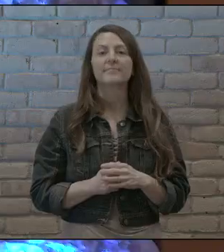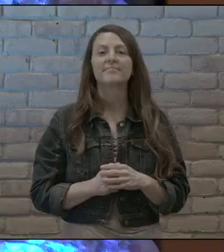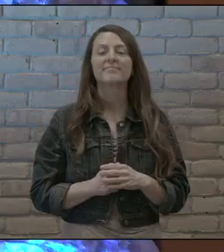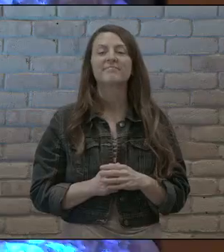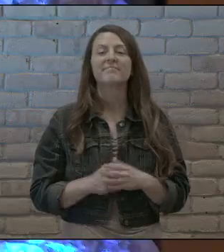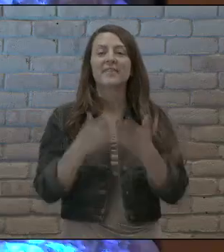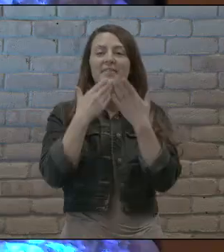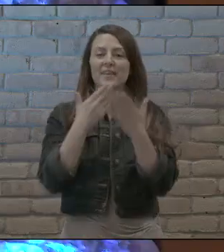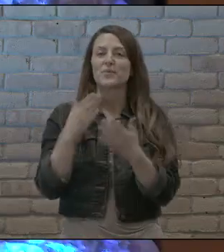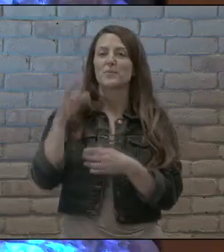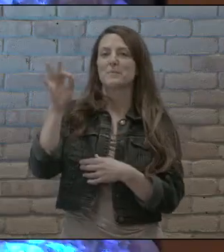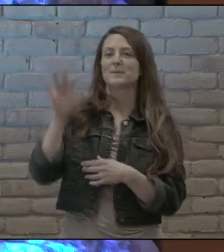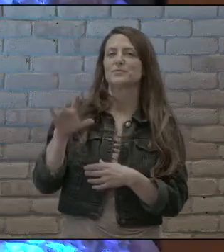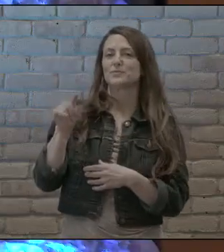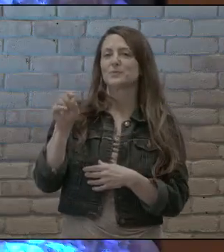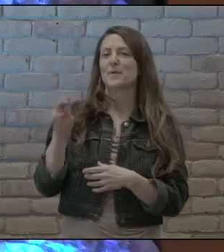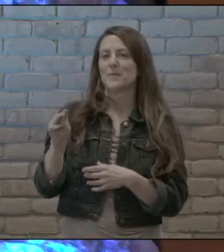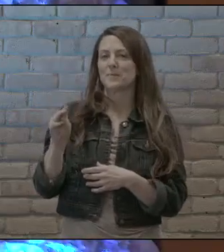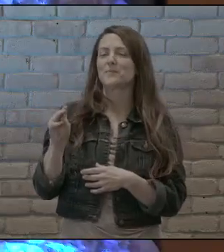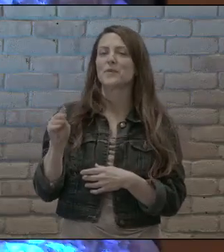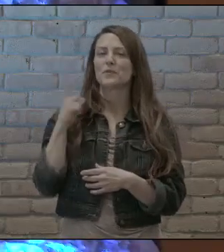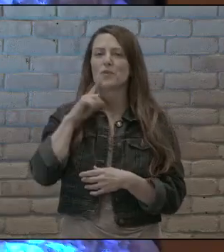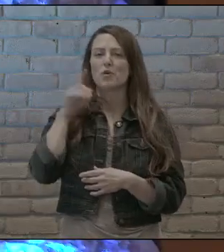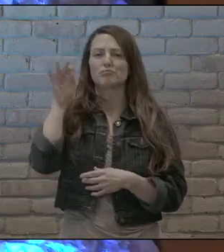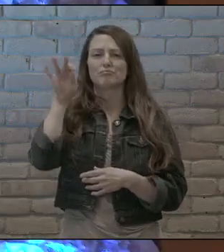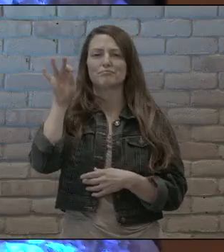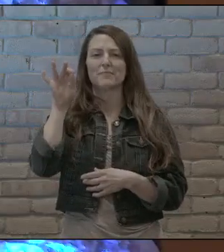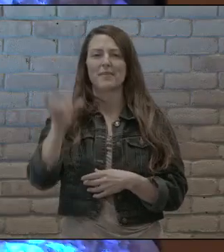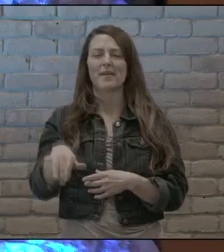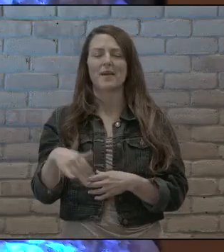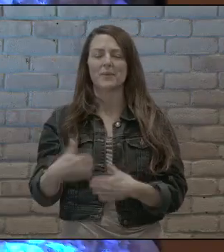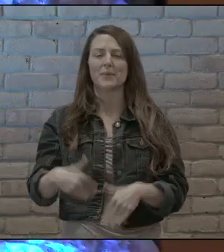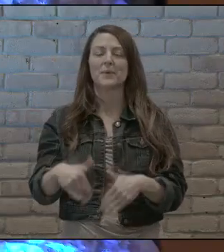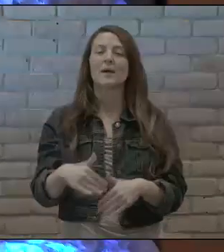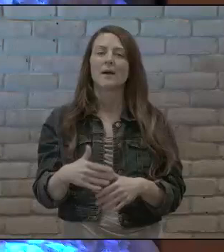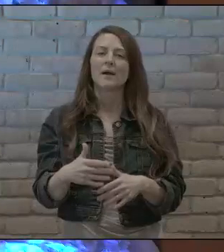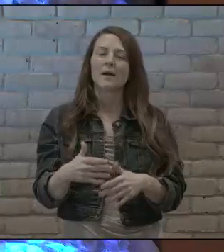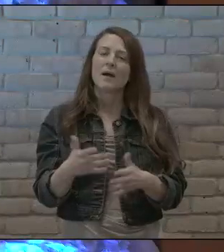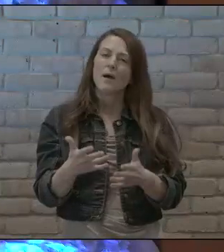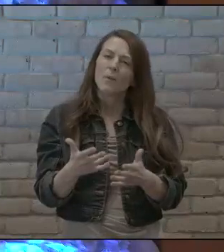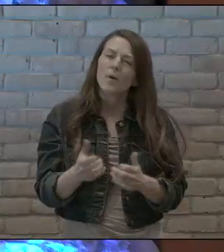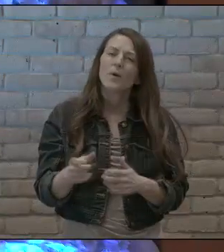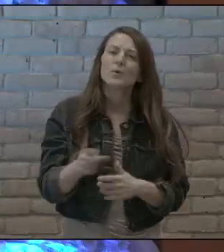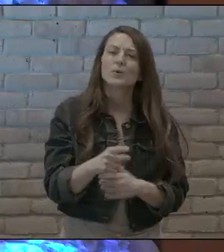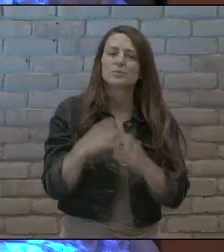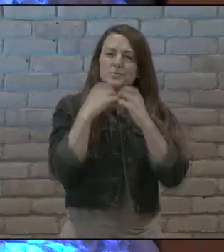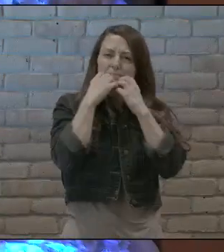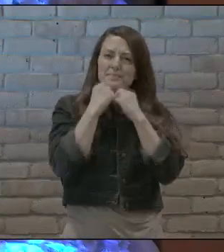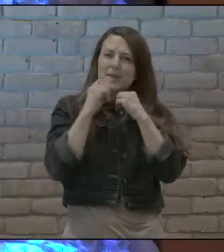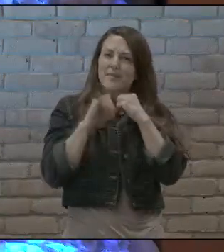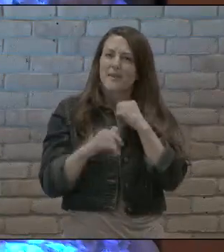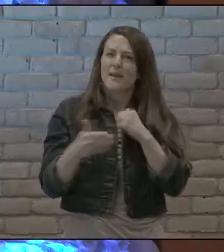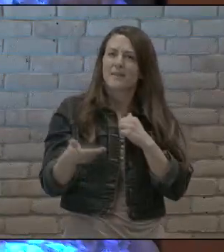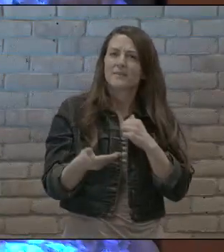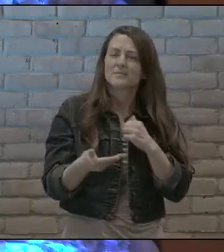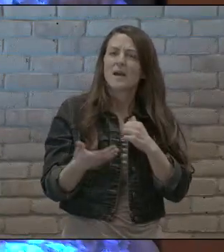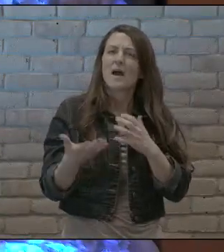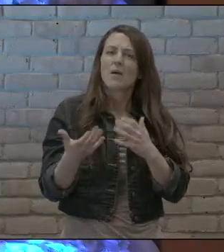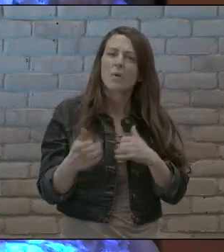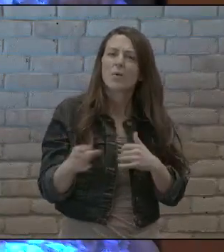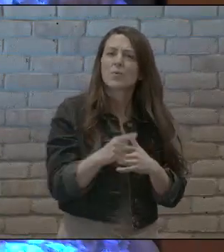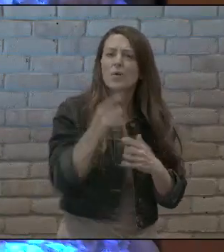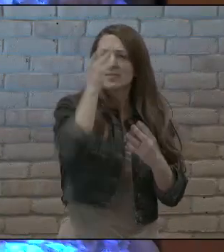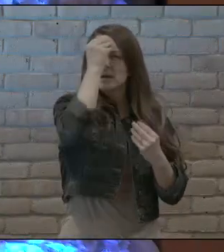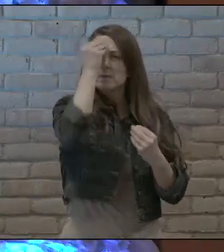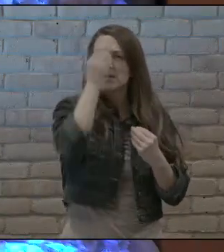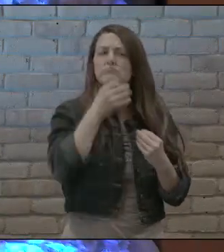Thanks, Pastor Tom, for sharing that message with us. I want to invite you to embrace that invitation. Think about being curious about the